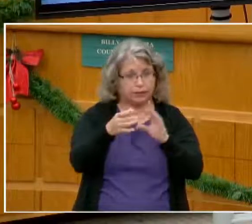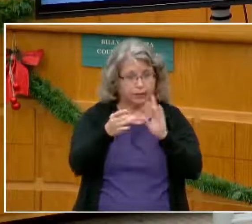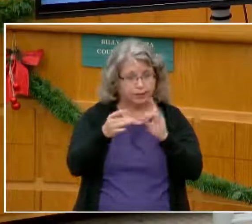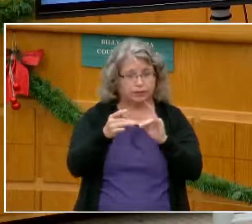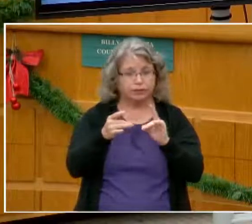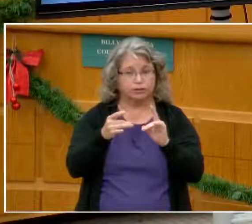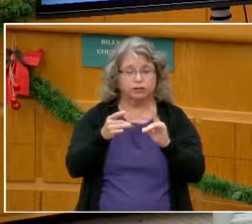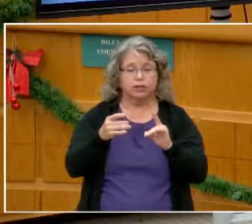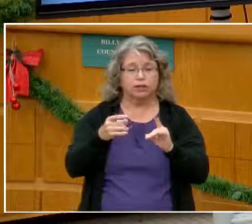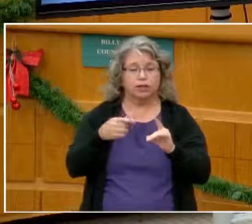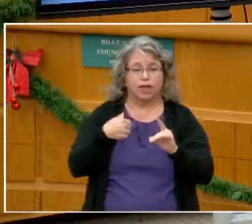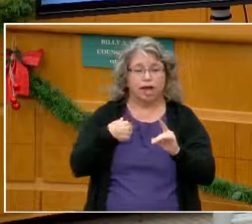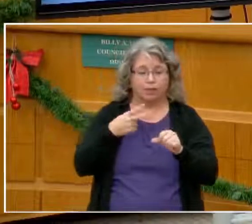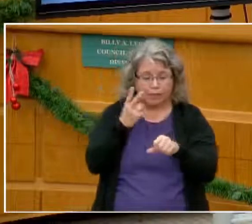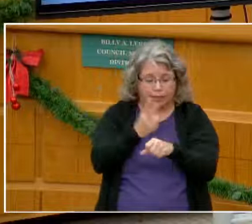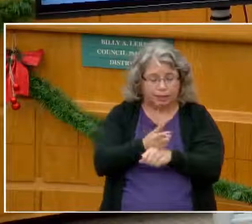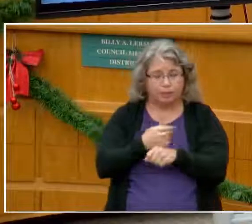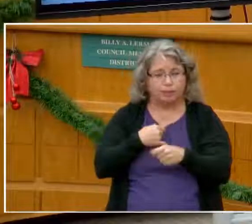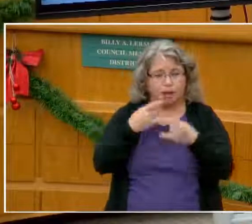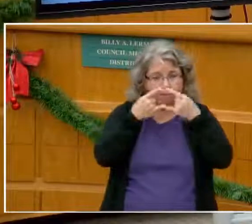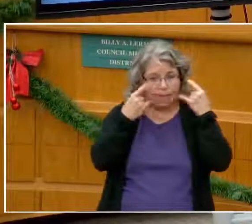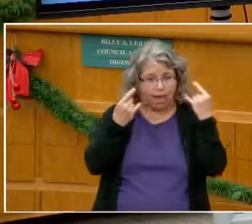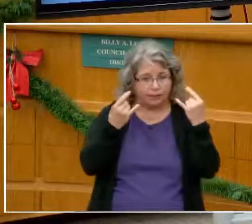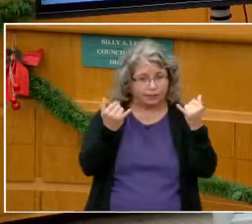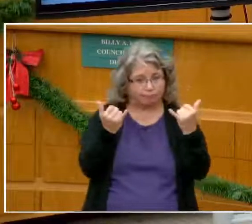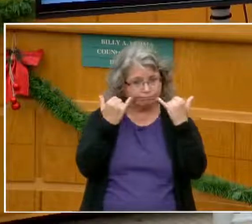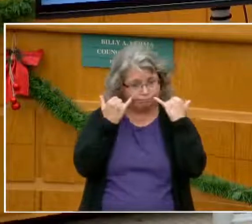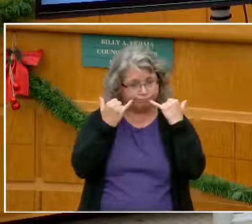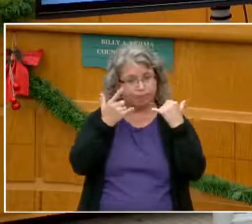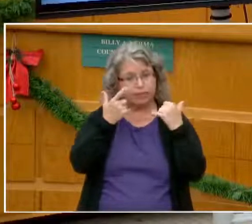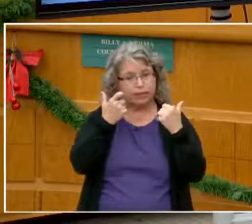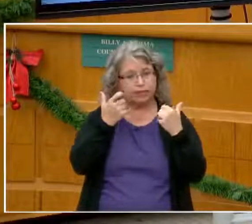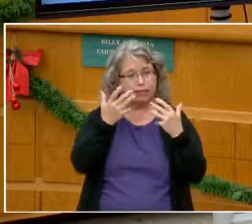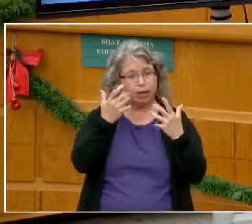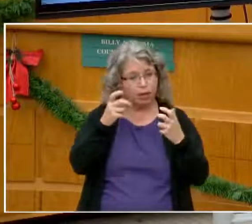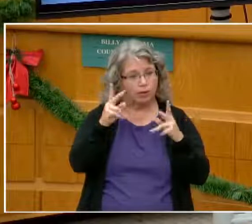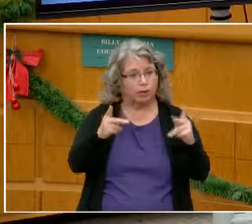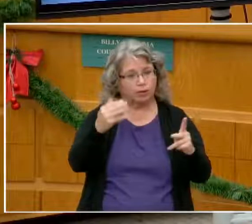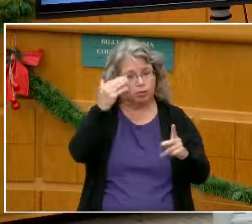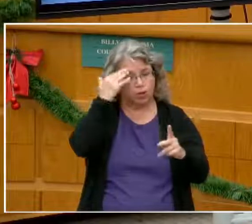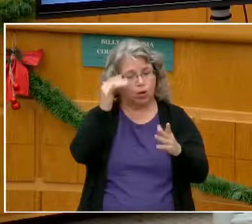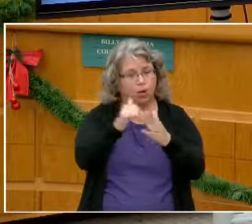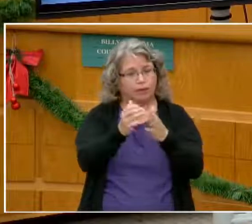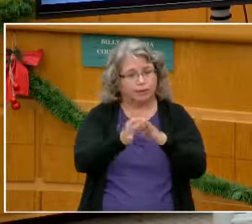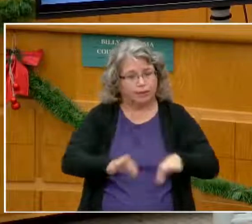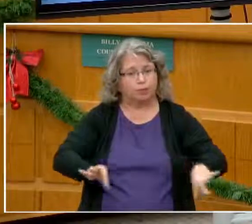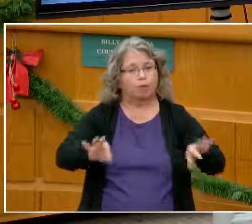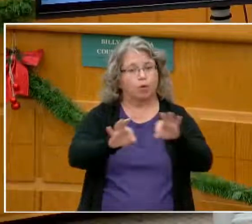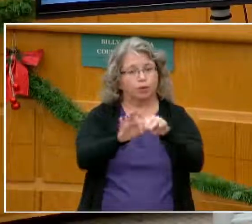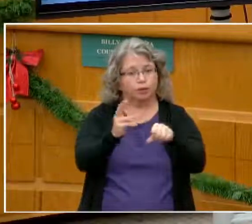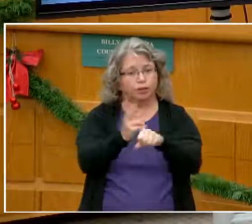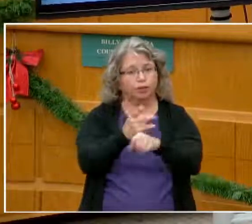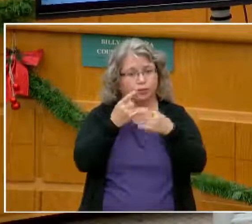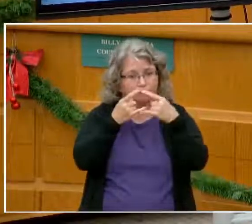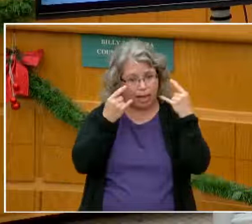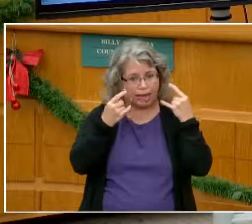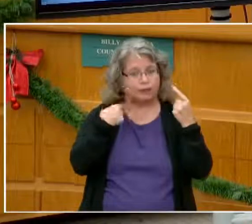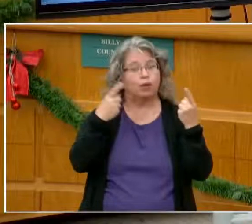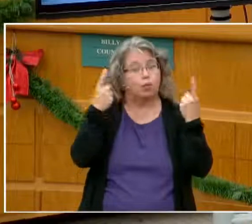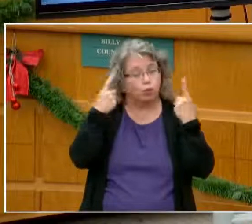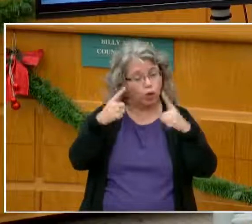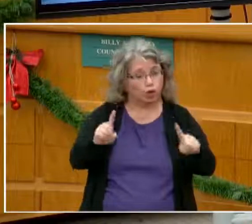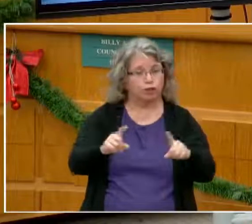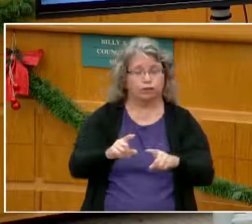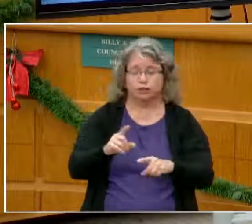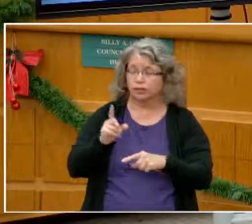want everybody to understand right now it's important for you to wear your mask. They work. And here's some projection data showing